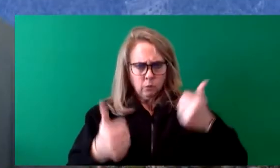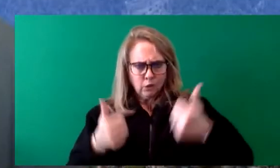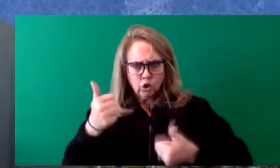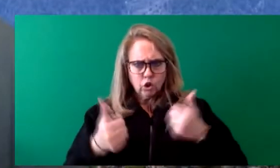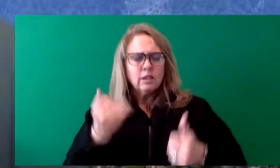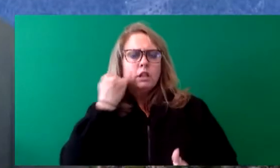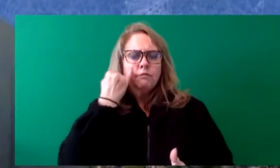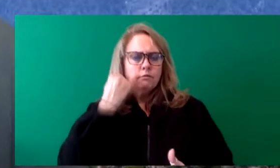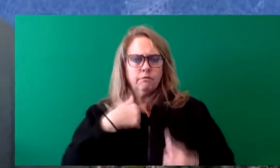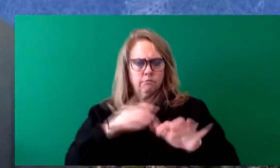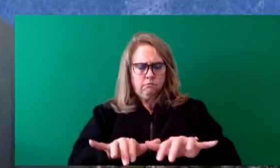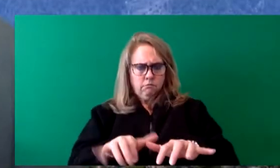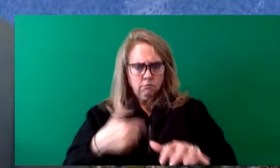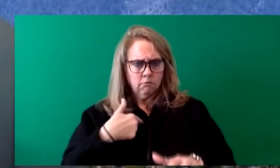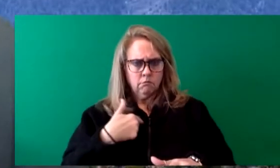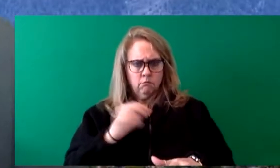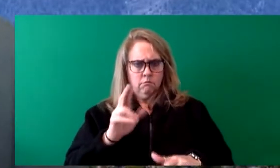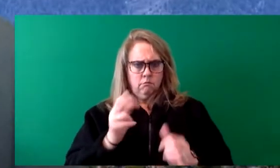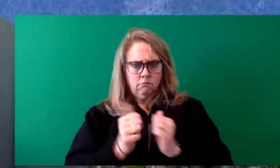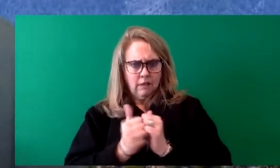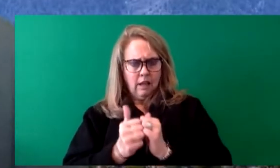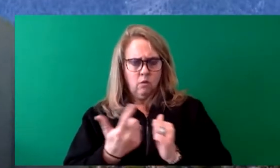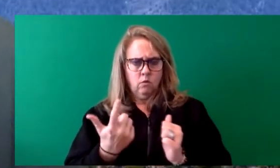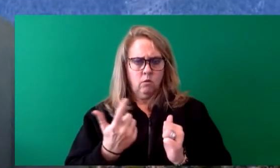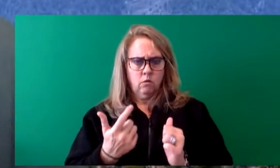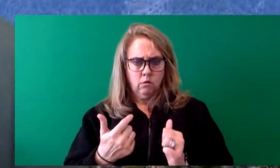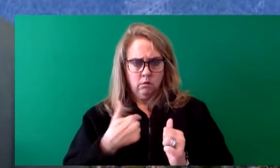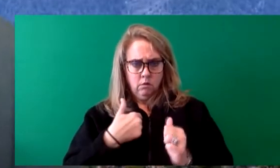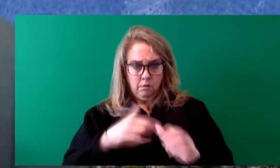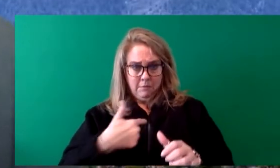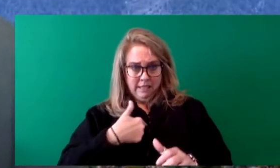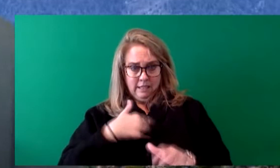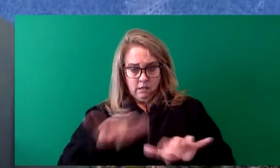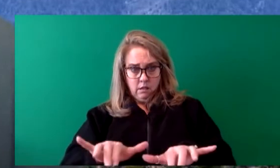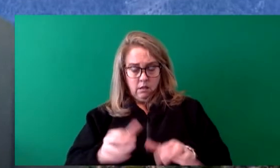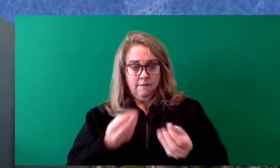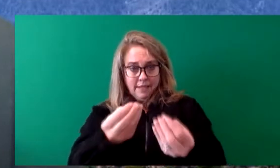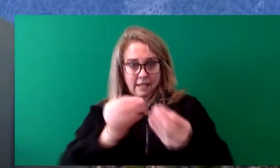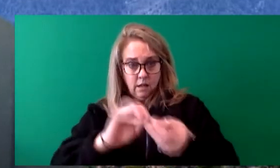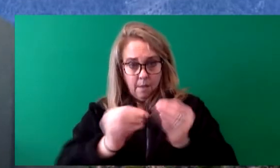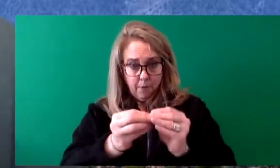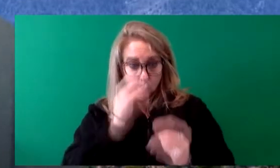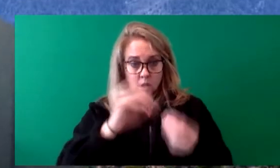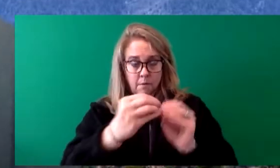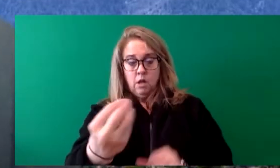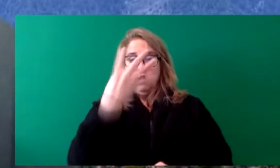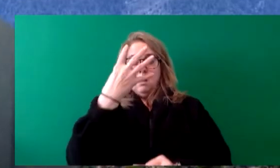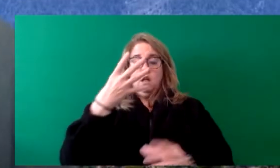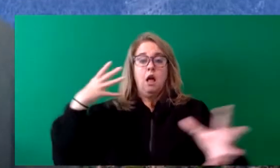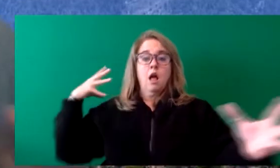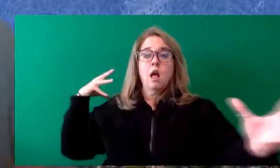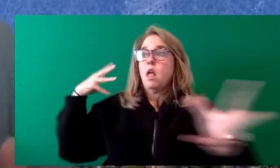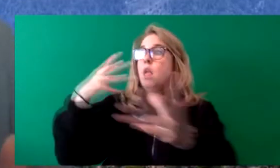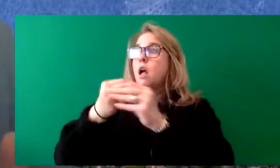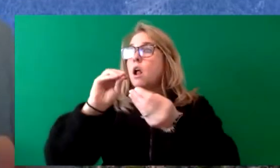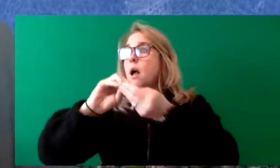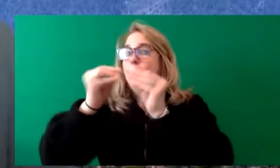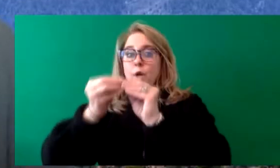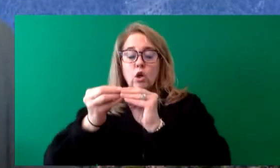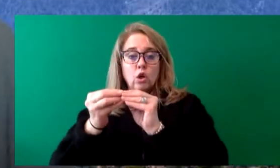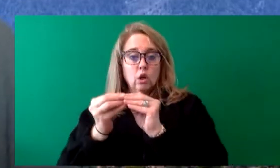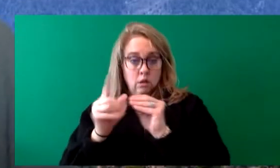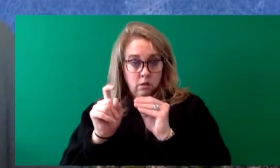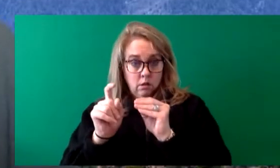It defaults into the all-time histogram and the all-time totals, and then you can select any date range you want, and you'll see